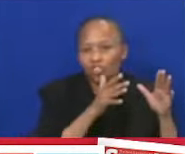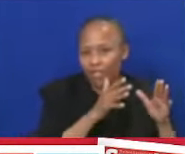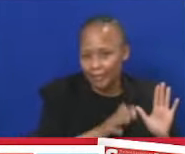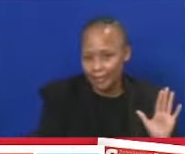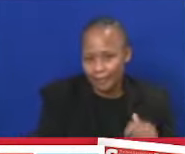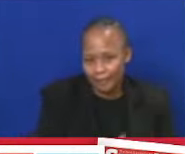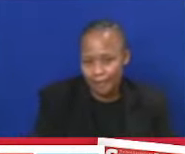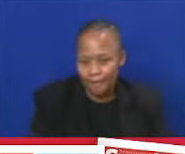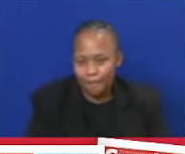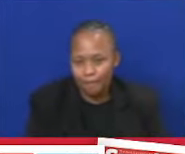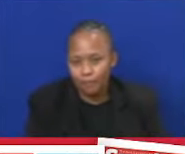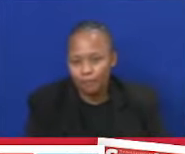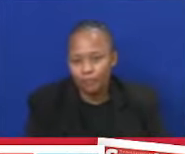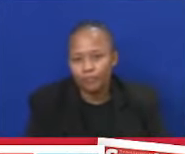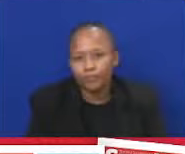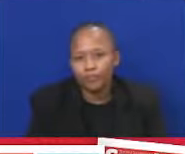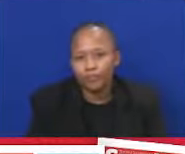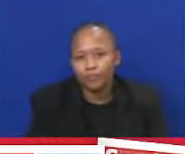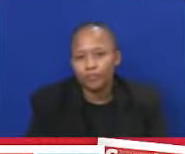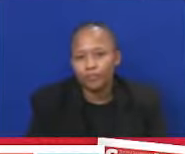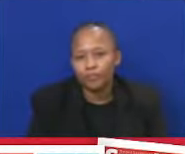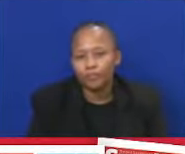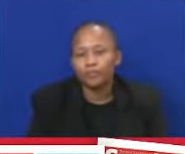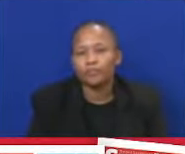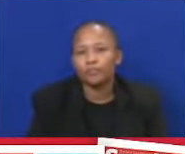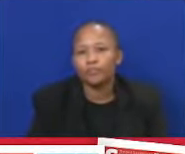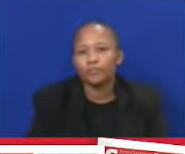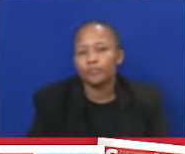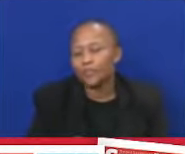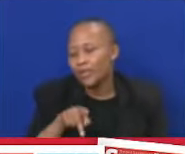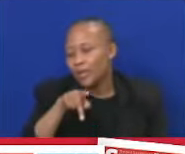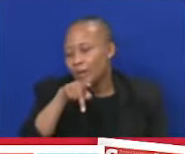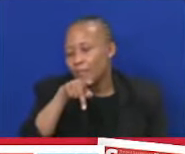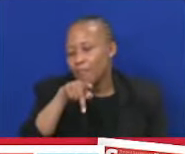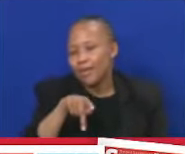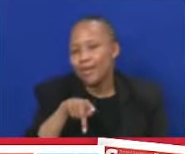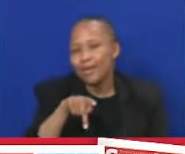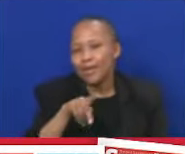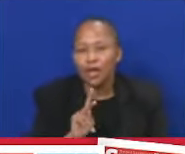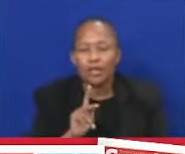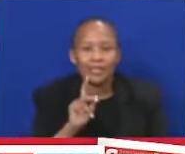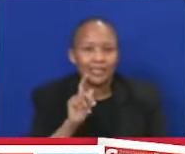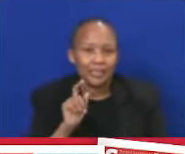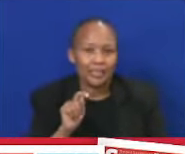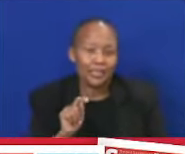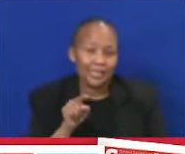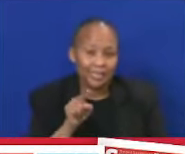As the PKTT, it's a multidisciplinary